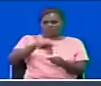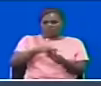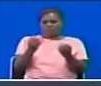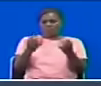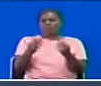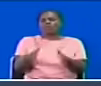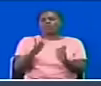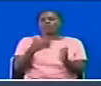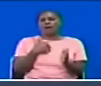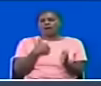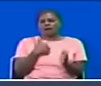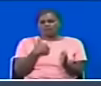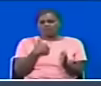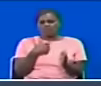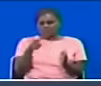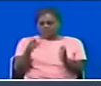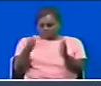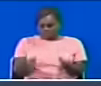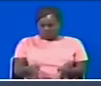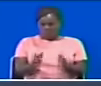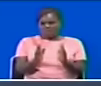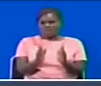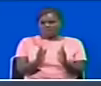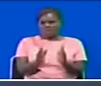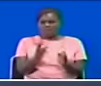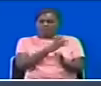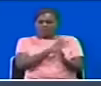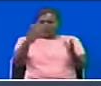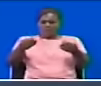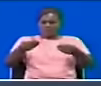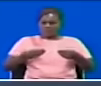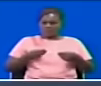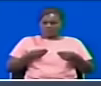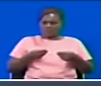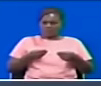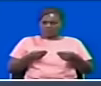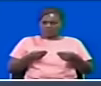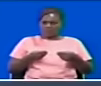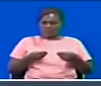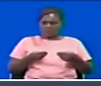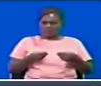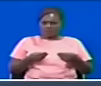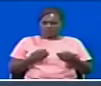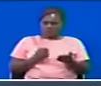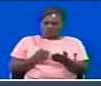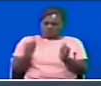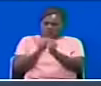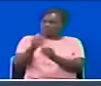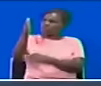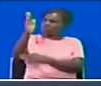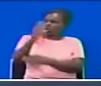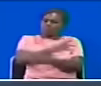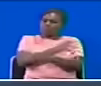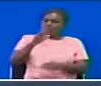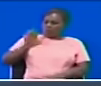ways of doing it. And because that's the way we were that's the power we were given, Prof. We were given one power by God. There's this power